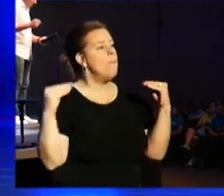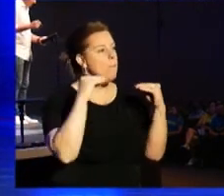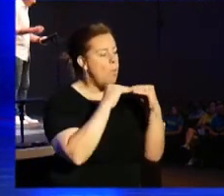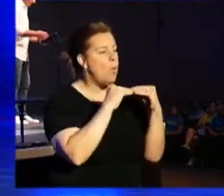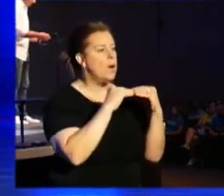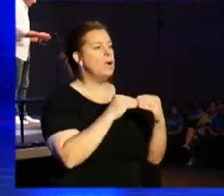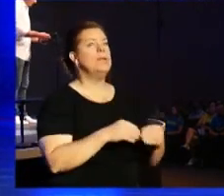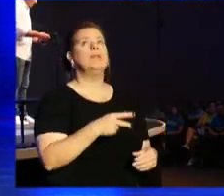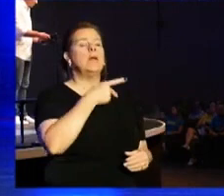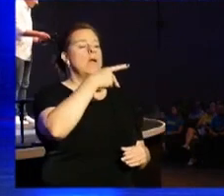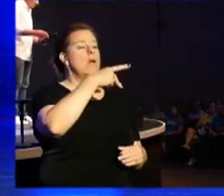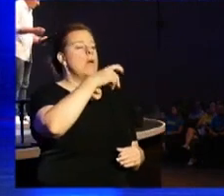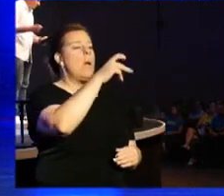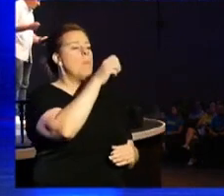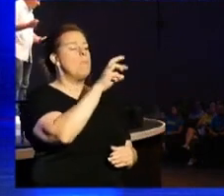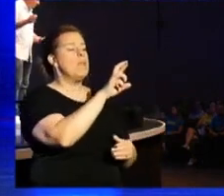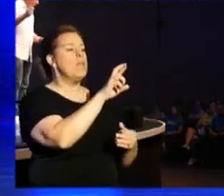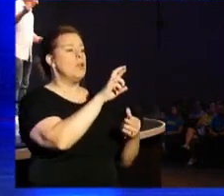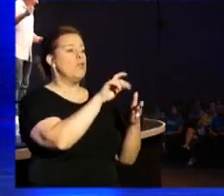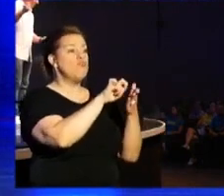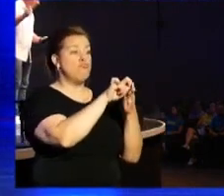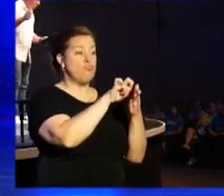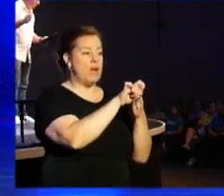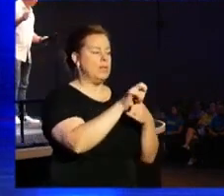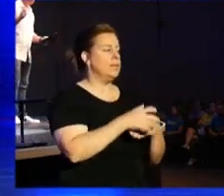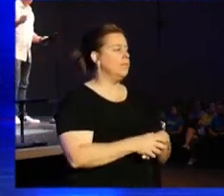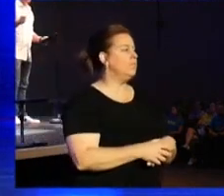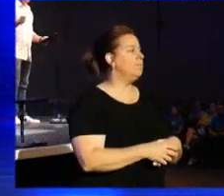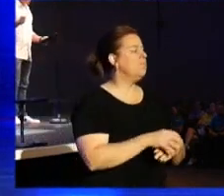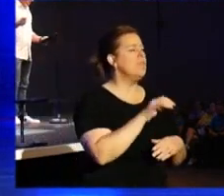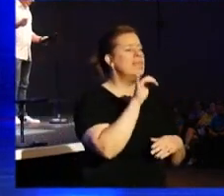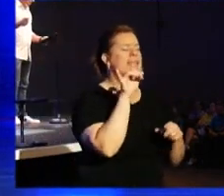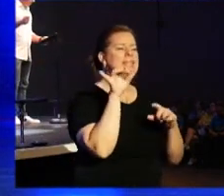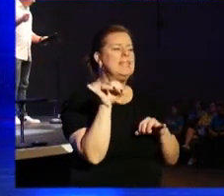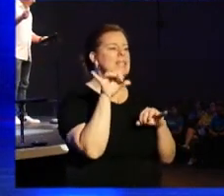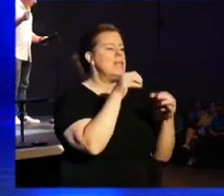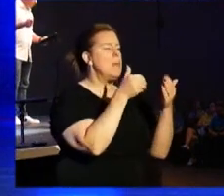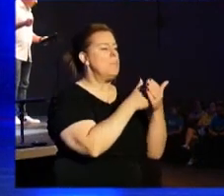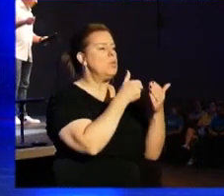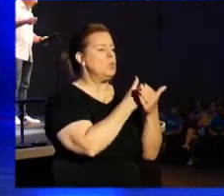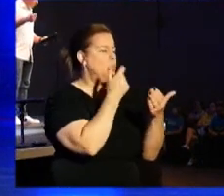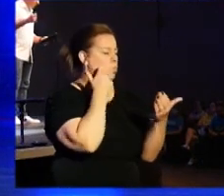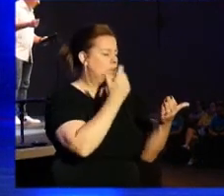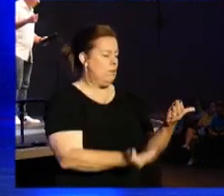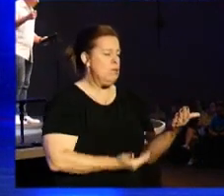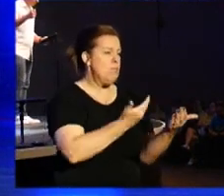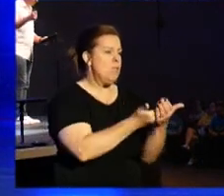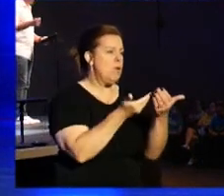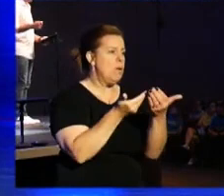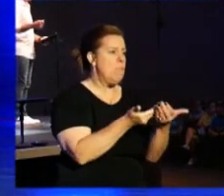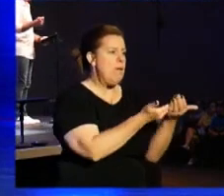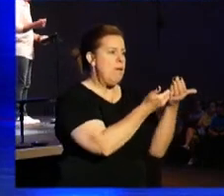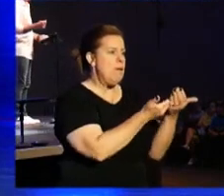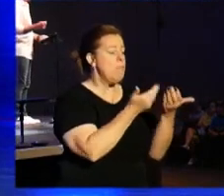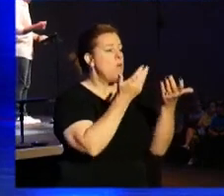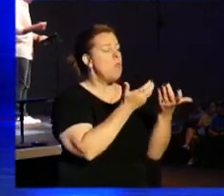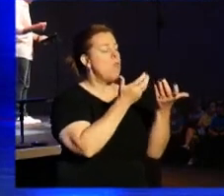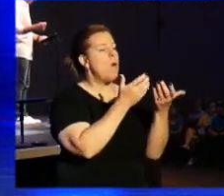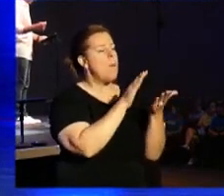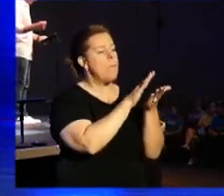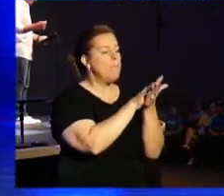writes in 1 Peter chapter 2. Like newborn babies, long for the pure milk of the